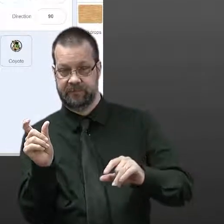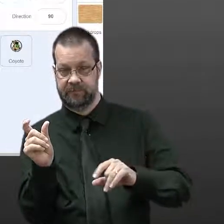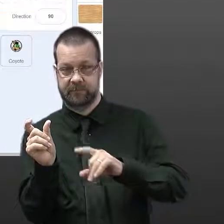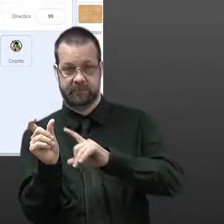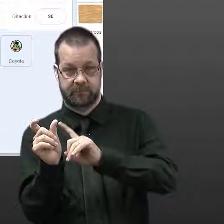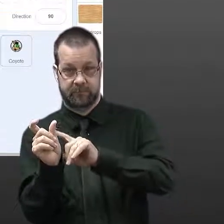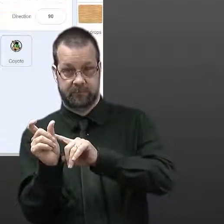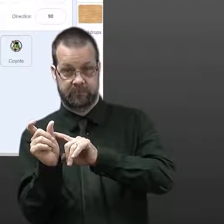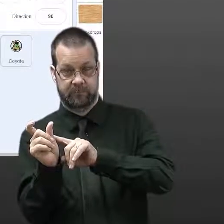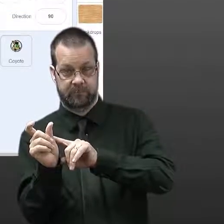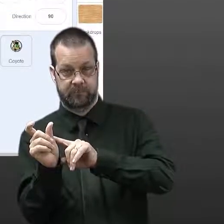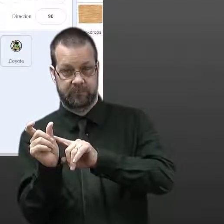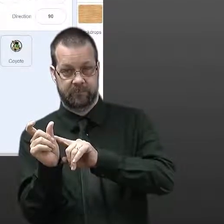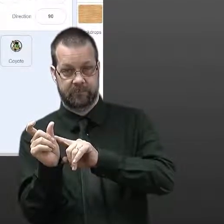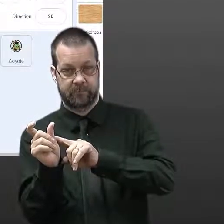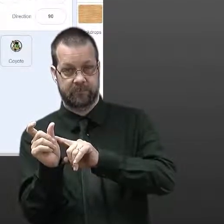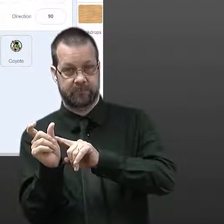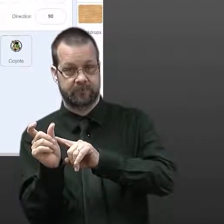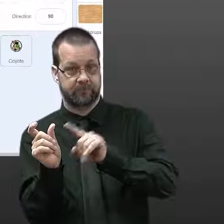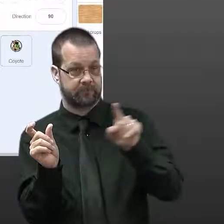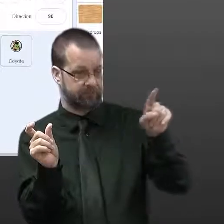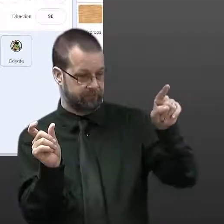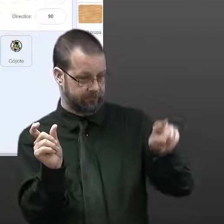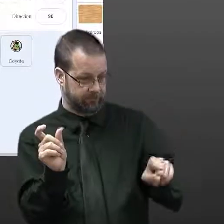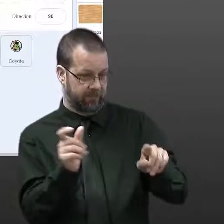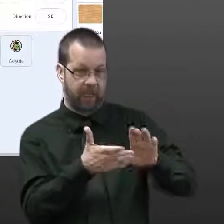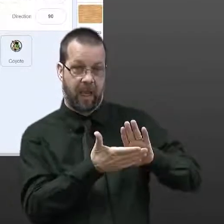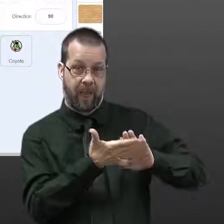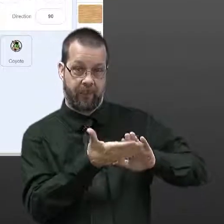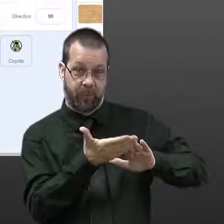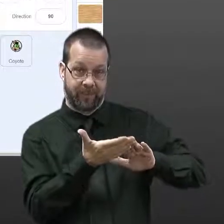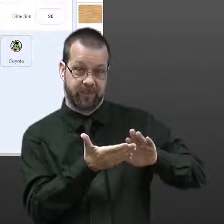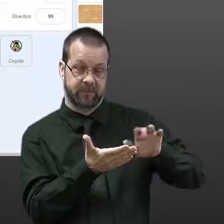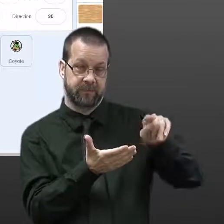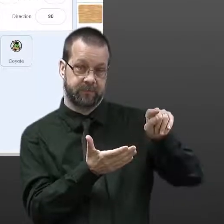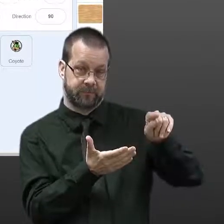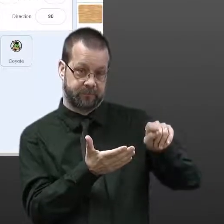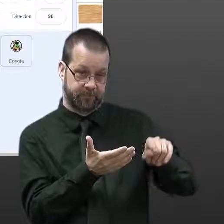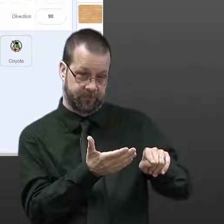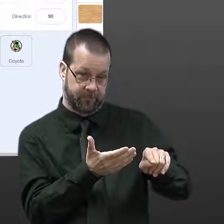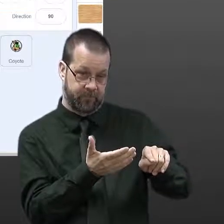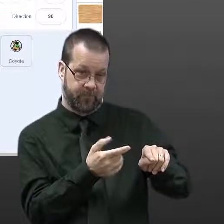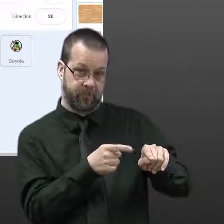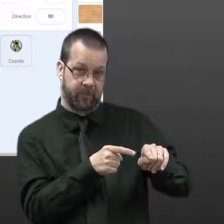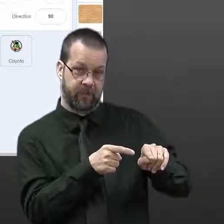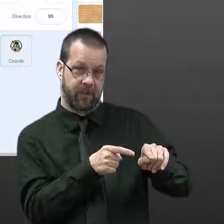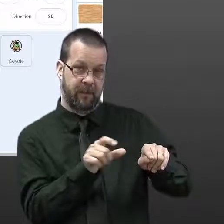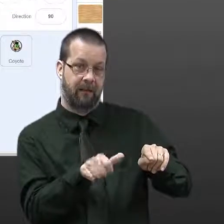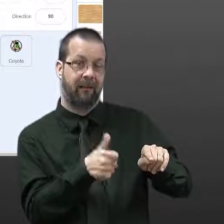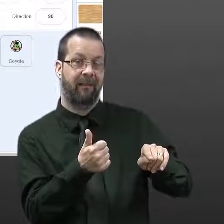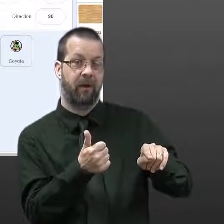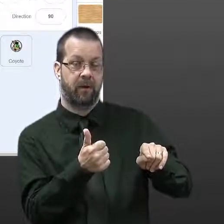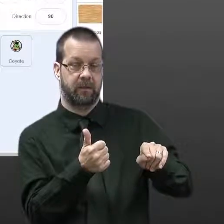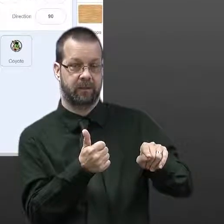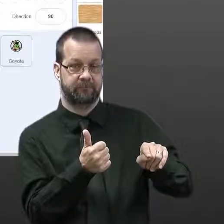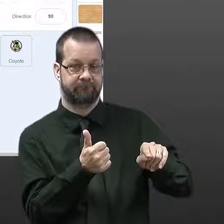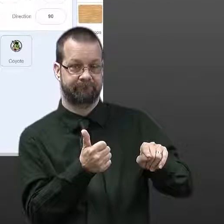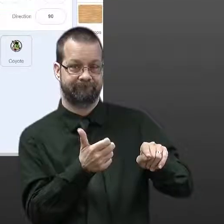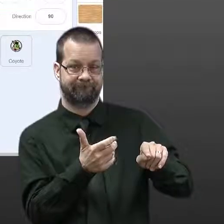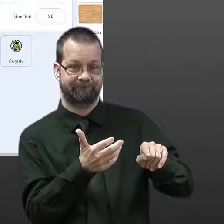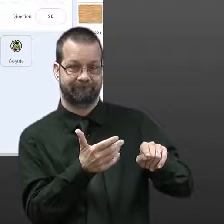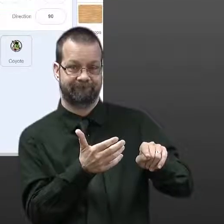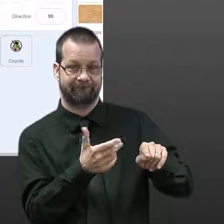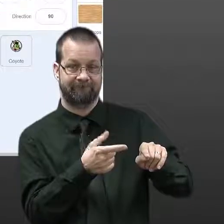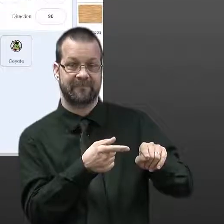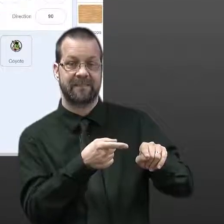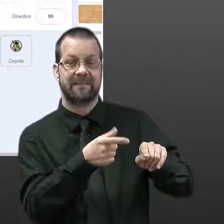and then has a pointy space. And inside of this pointy space, we're going to go back to operators and get